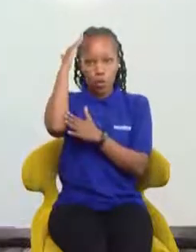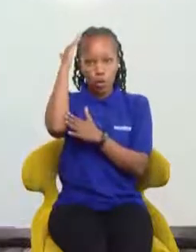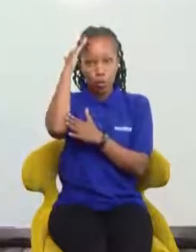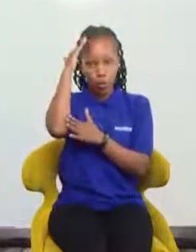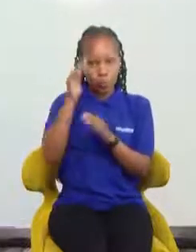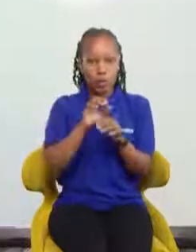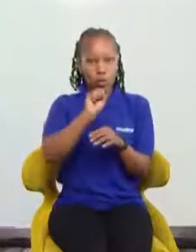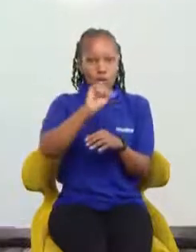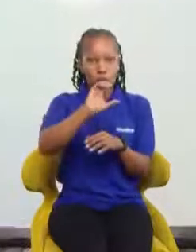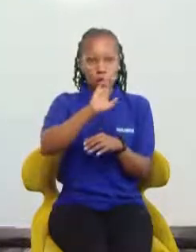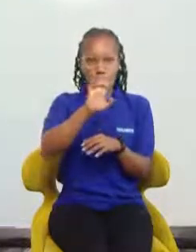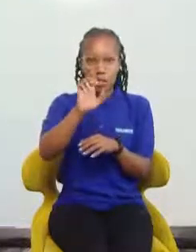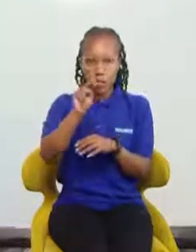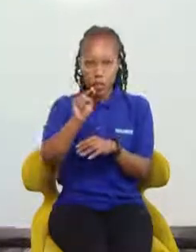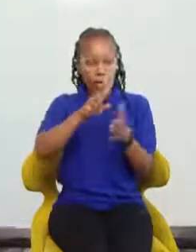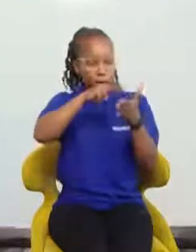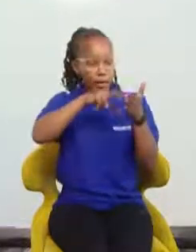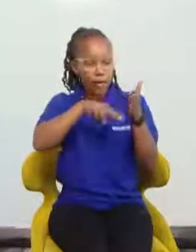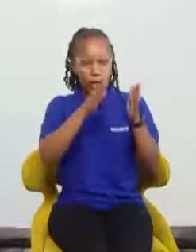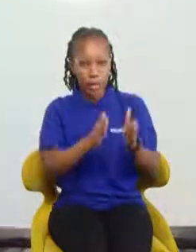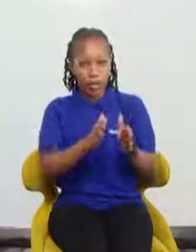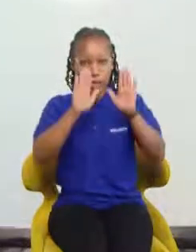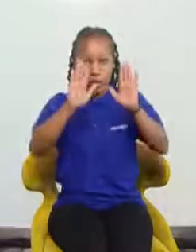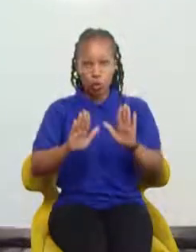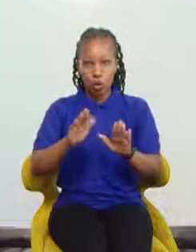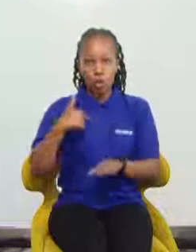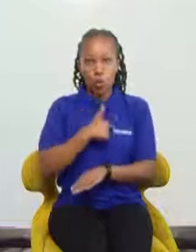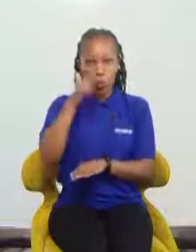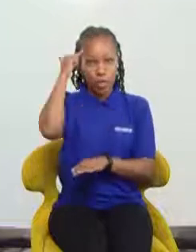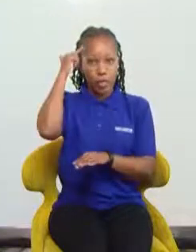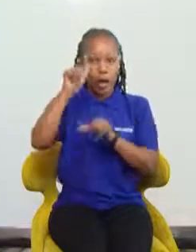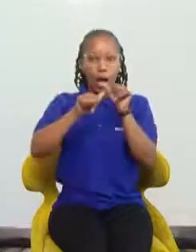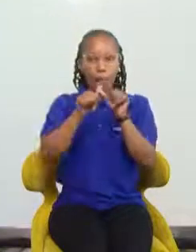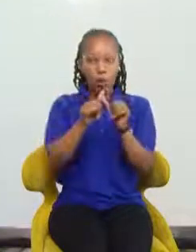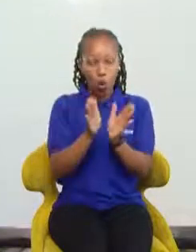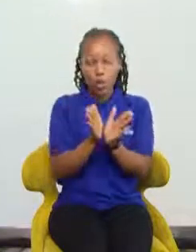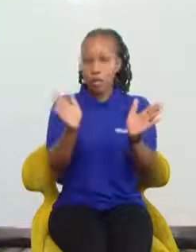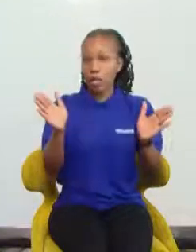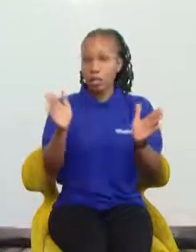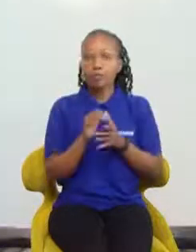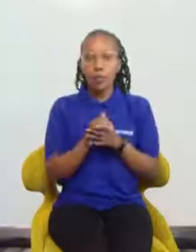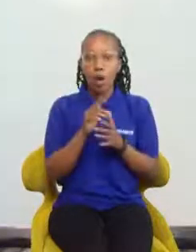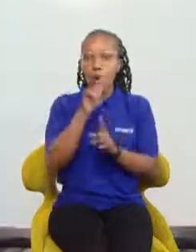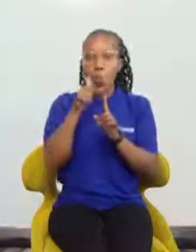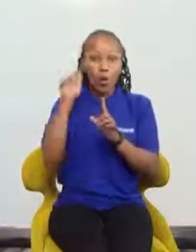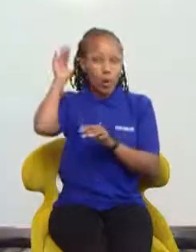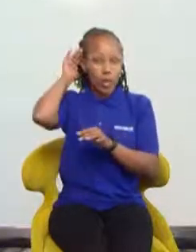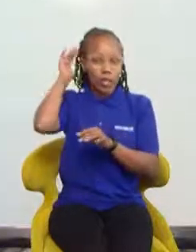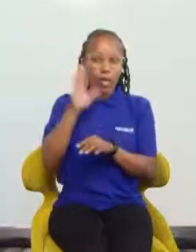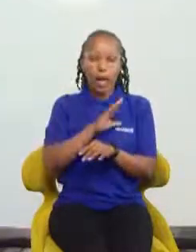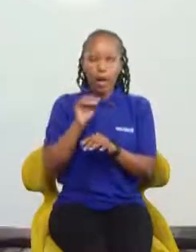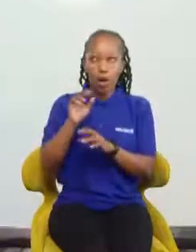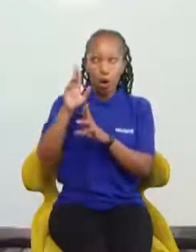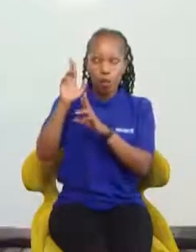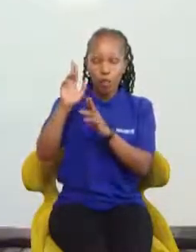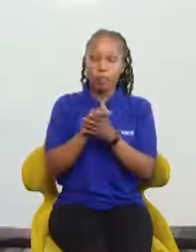readers are out there. So it's important that we think about it holistically, and when we listen and hopefully have some time to